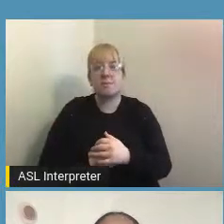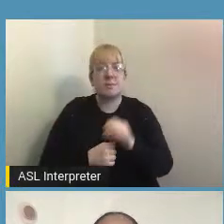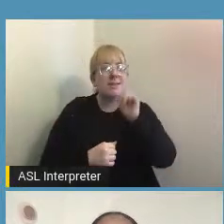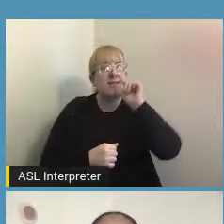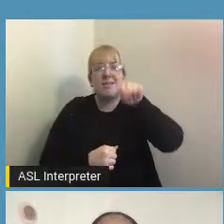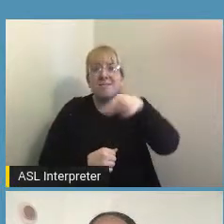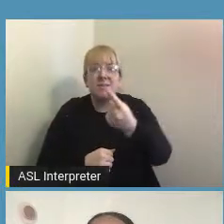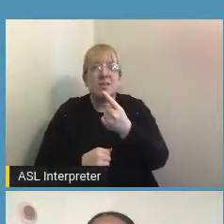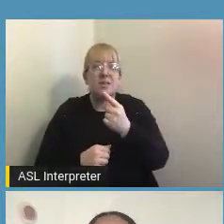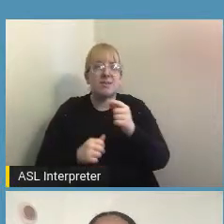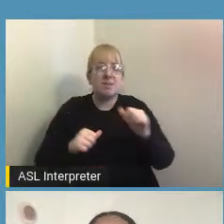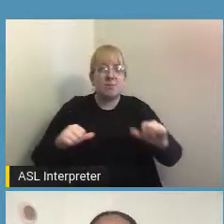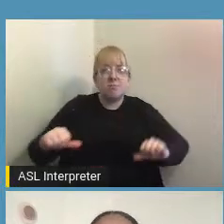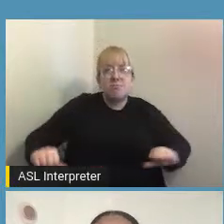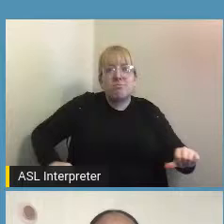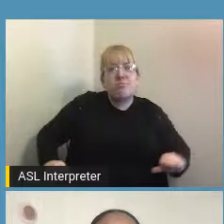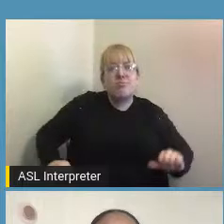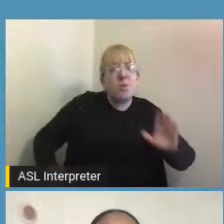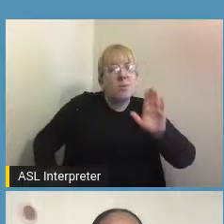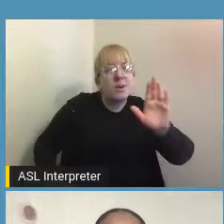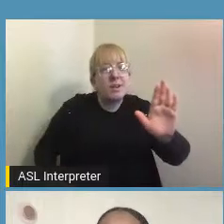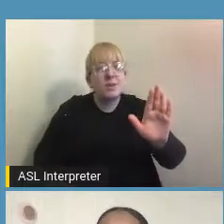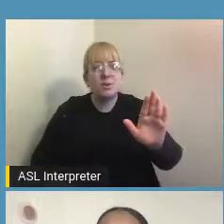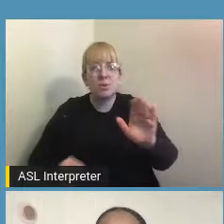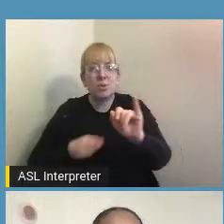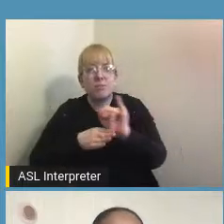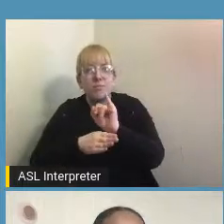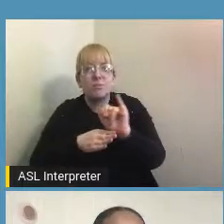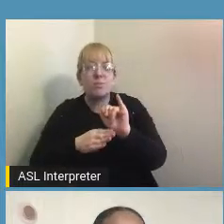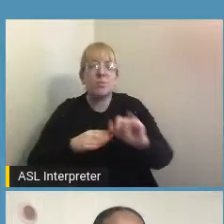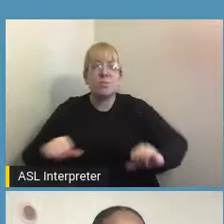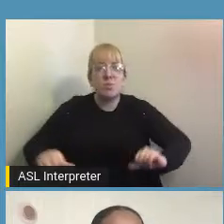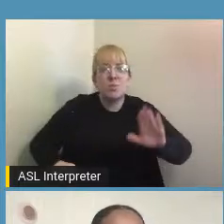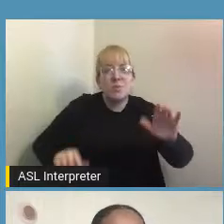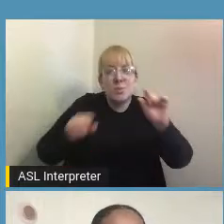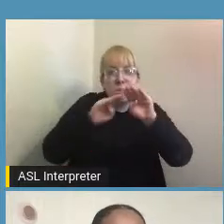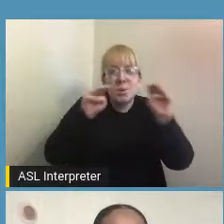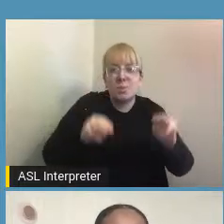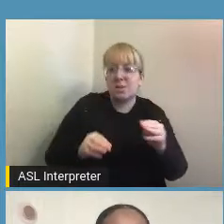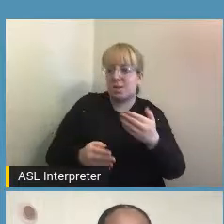best that your institution has to offer. So let's get started.